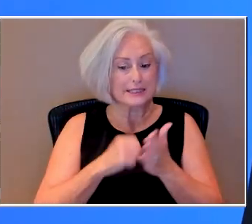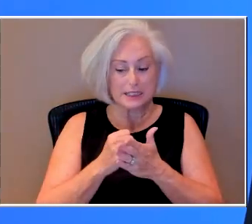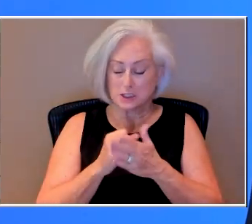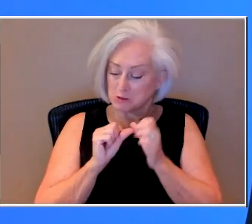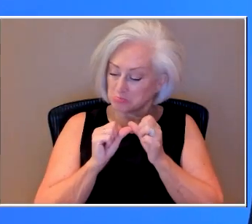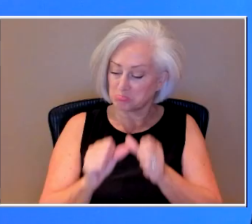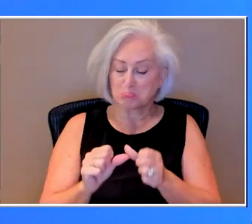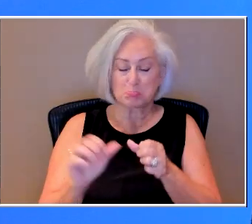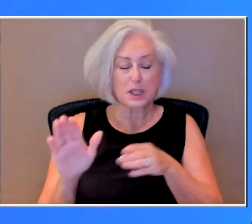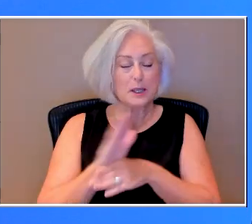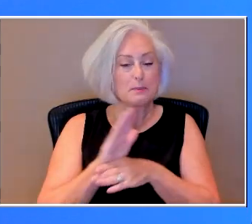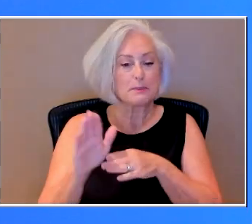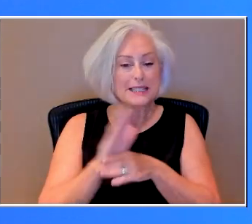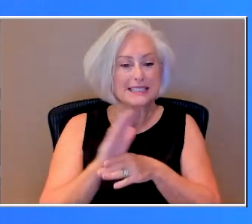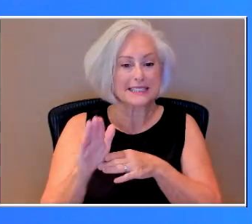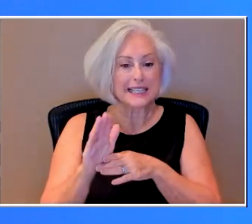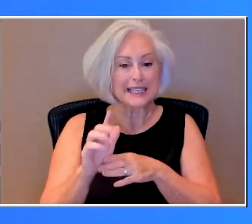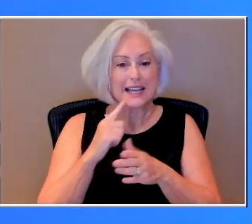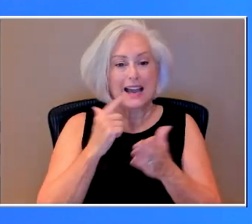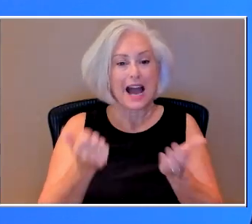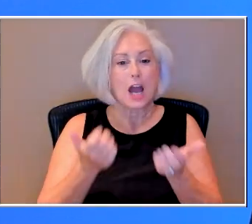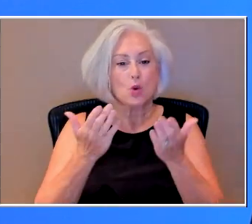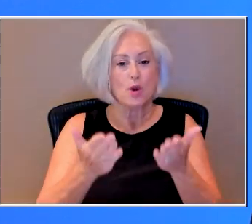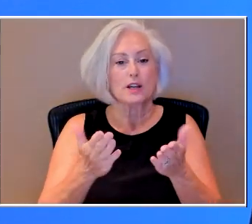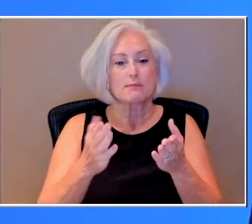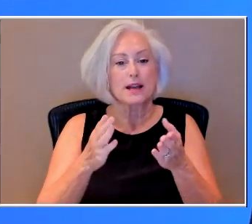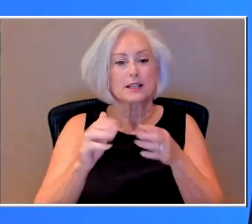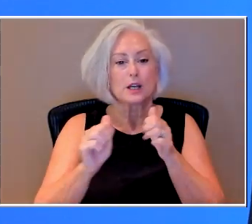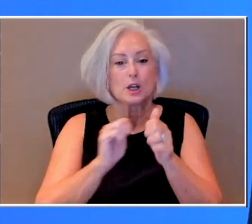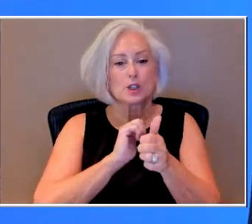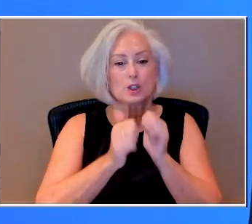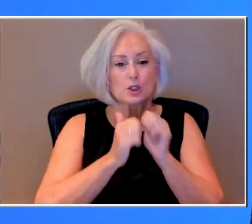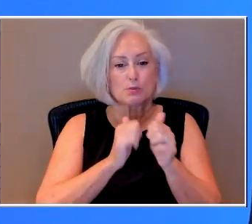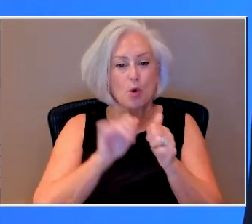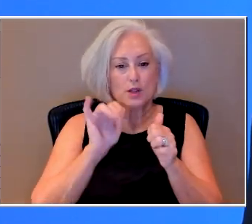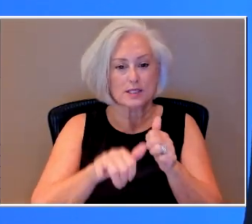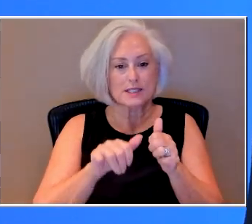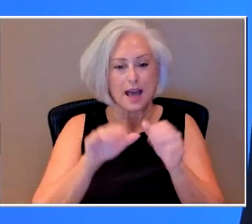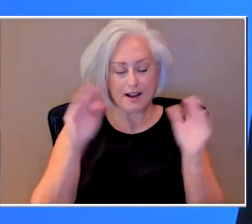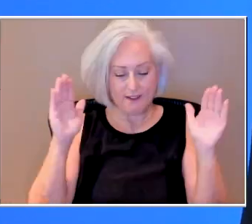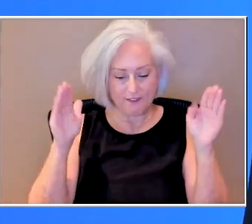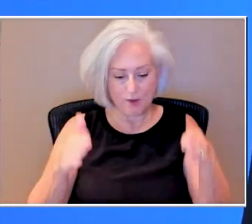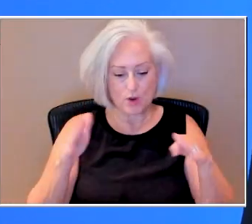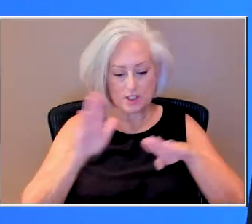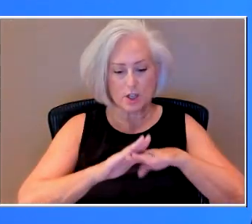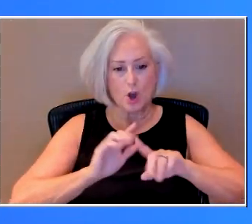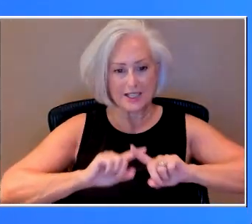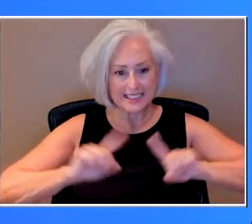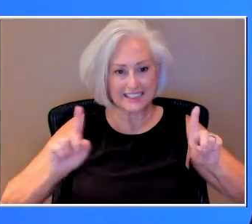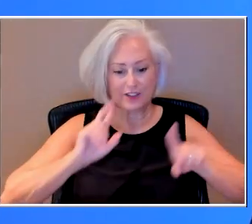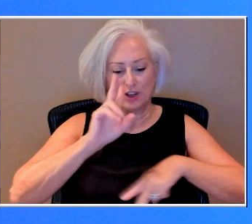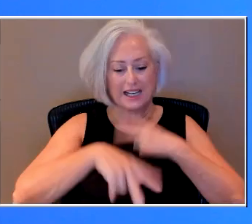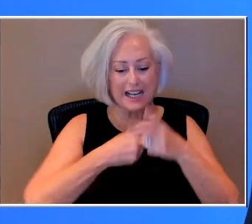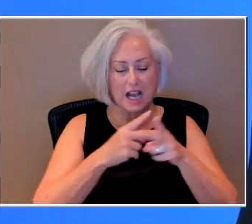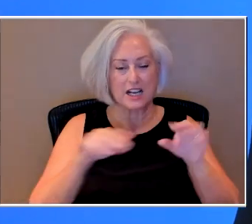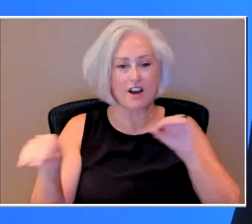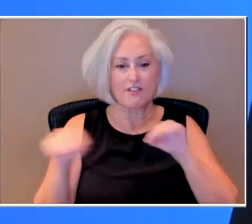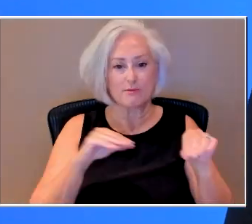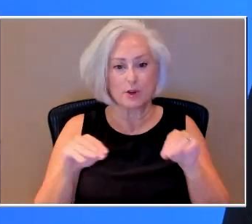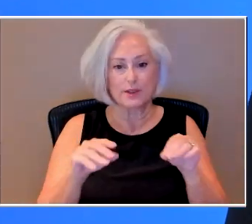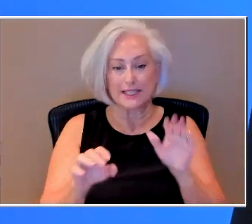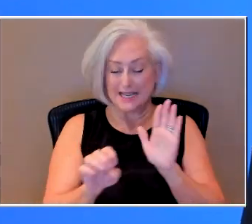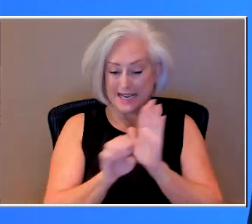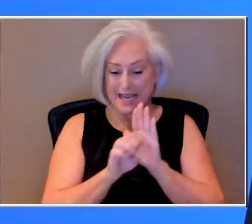recommend sports that focus on a different plane of movement. There's soccer is great for